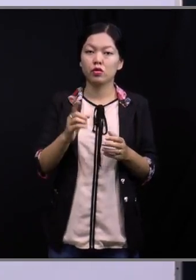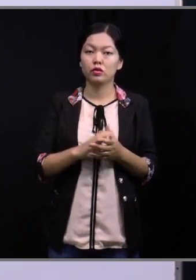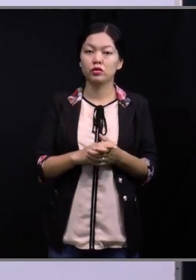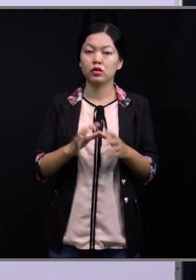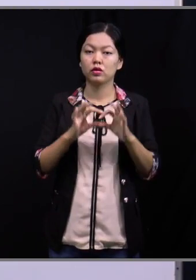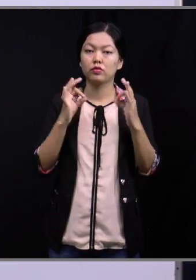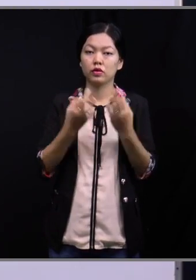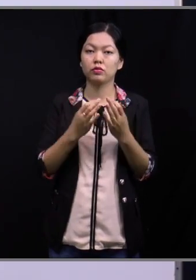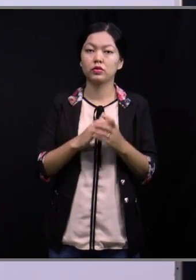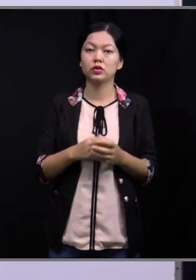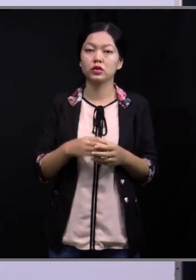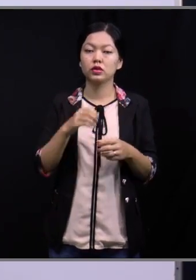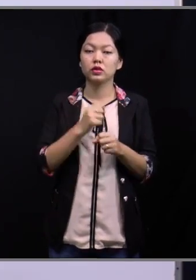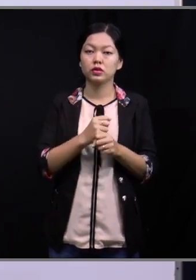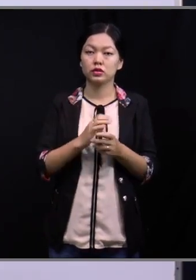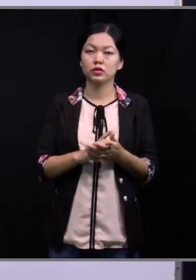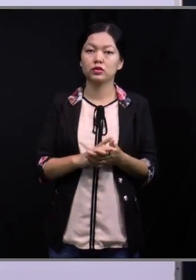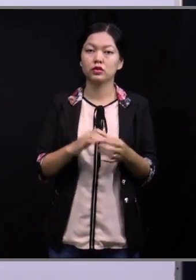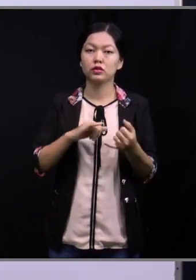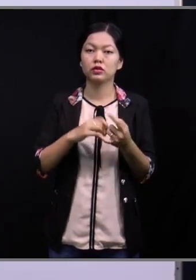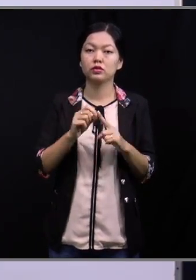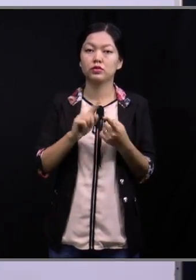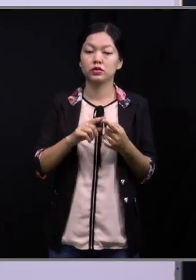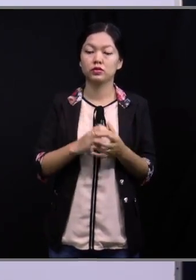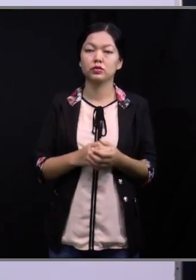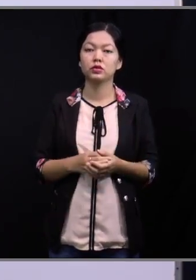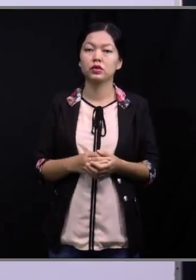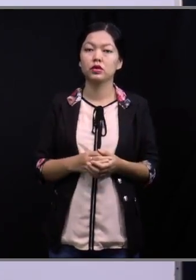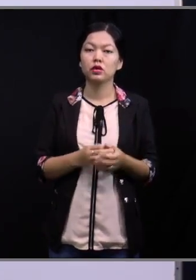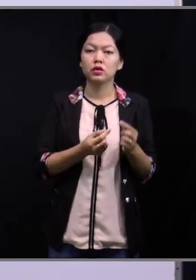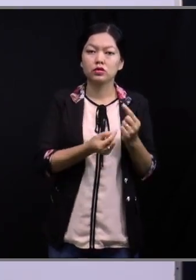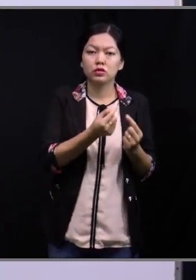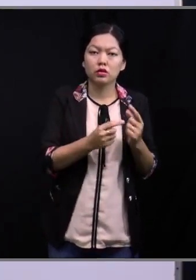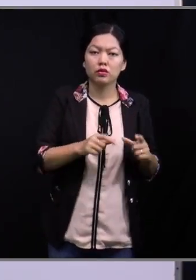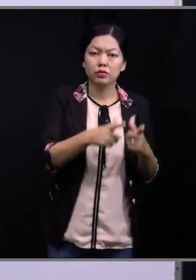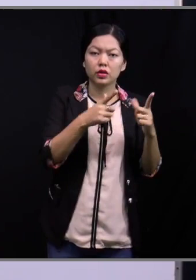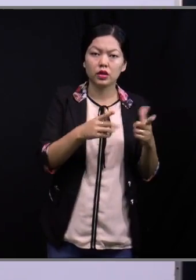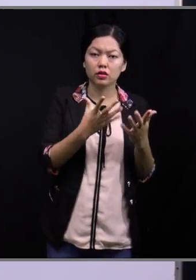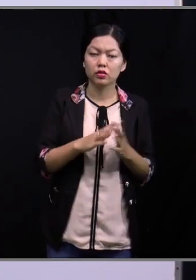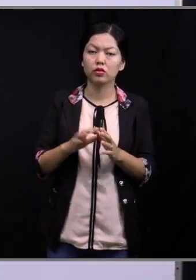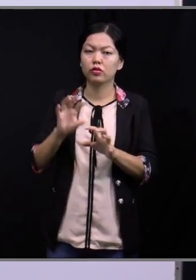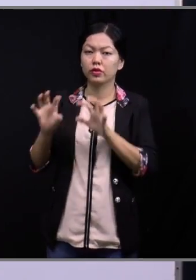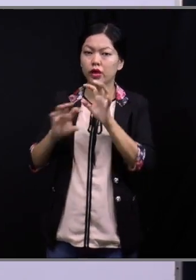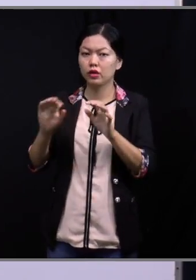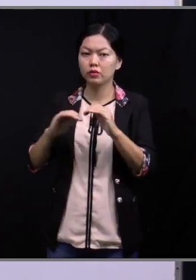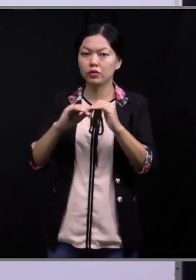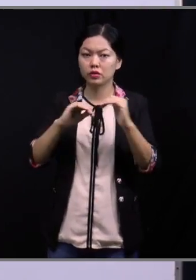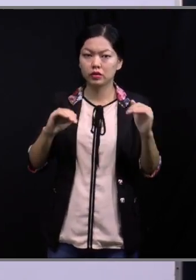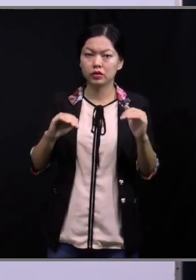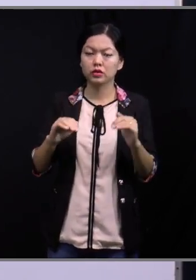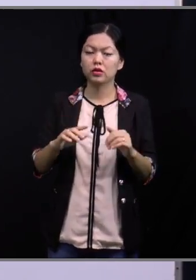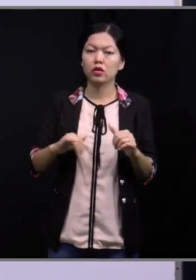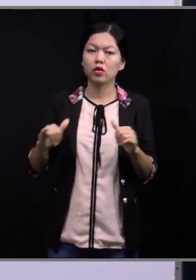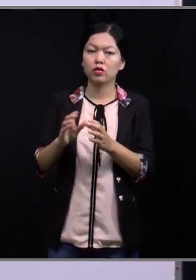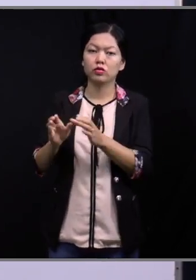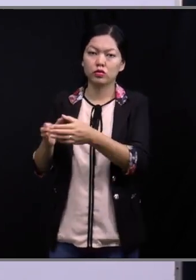the species. So during the classification of a plant or during the classification of an animal, these are the seven obligate categories